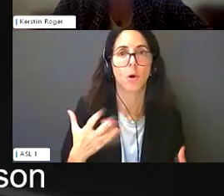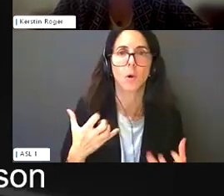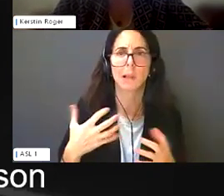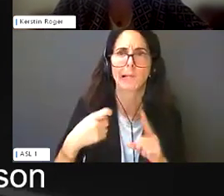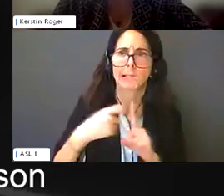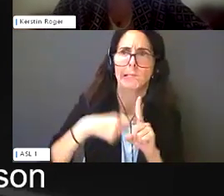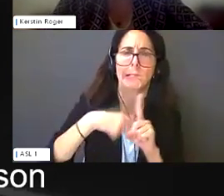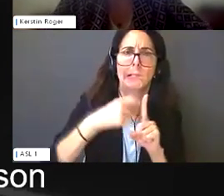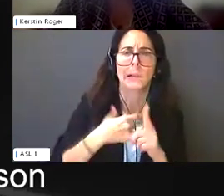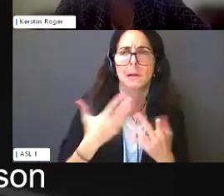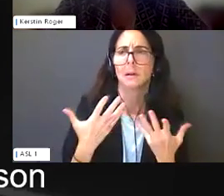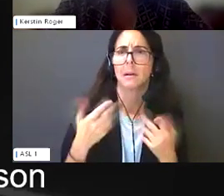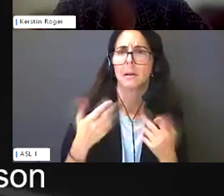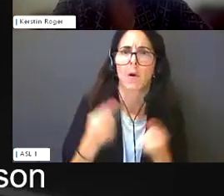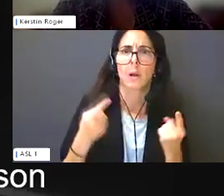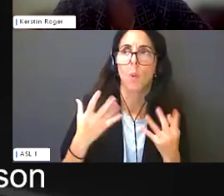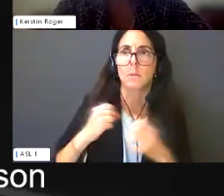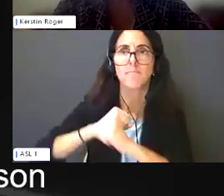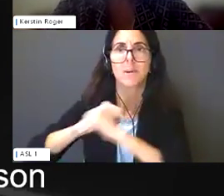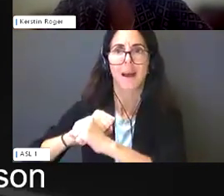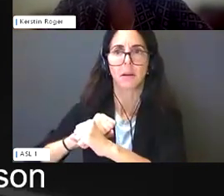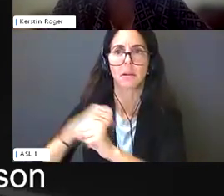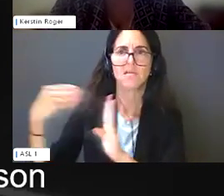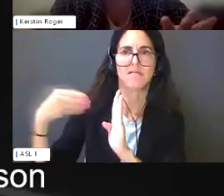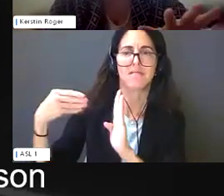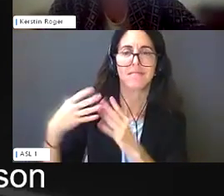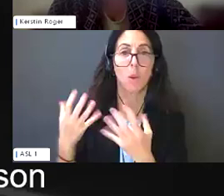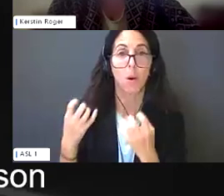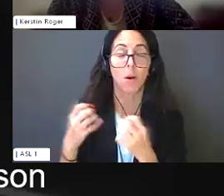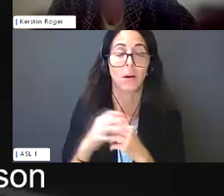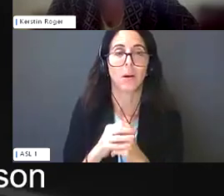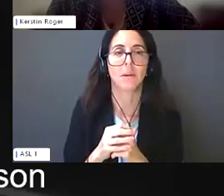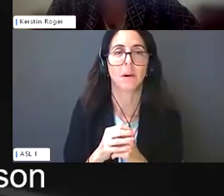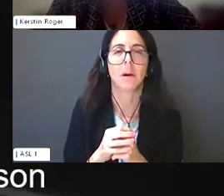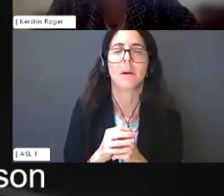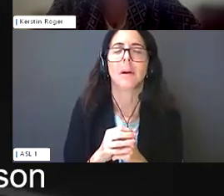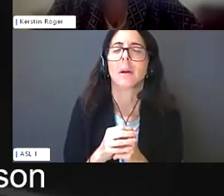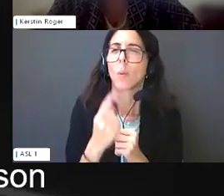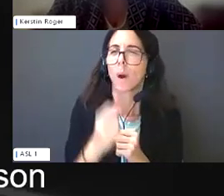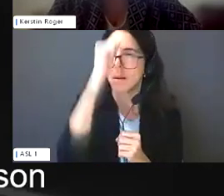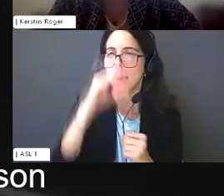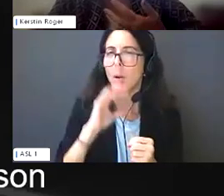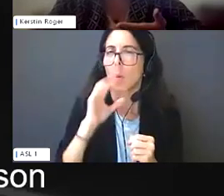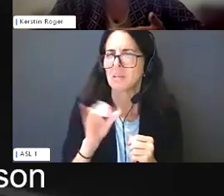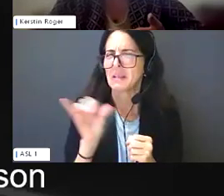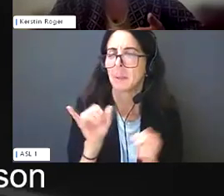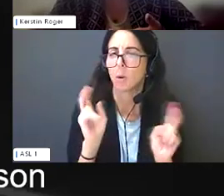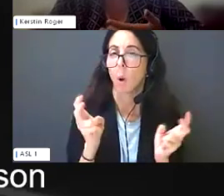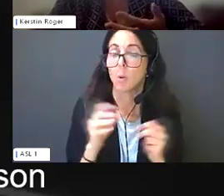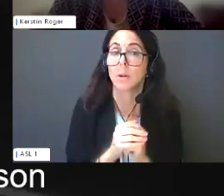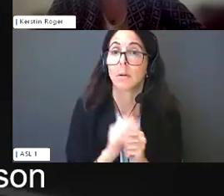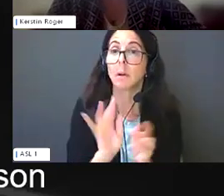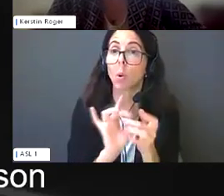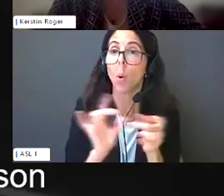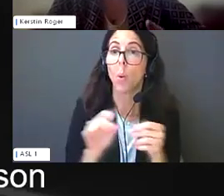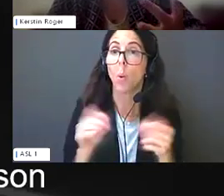older men that I talked to, and actually there's a similar quote on this slide, they don't want the